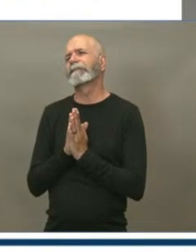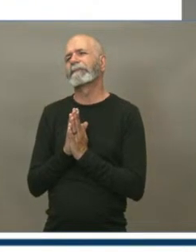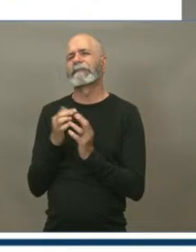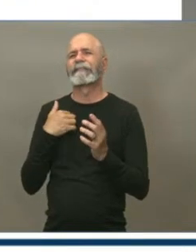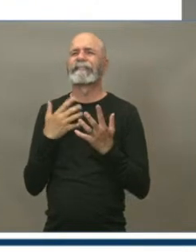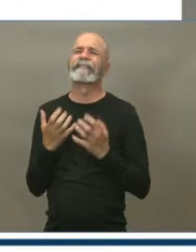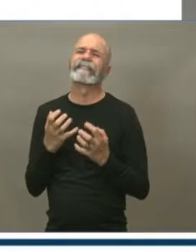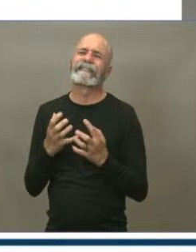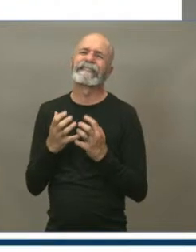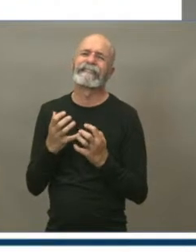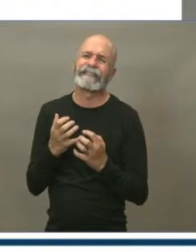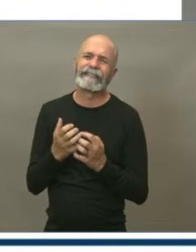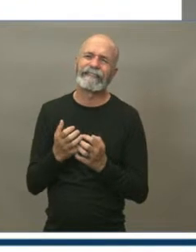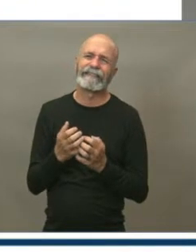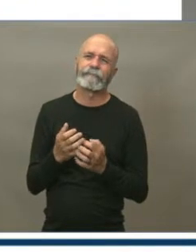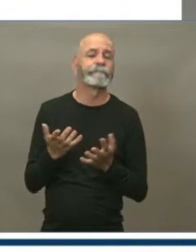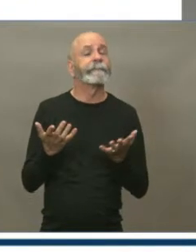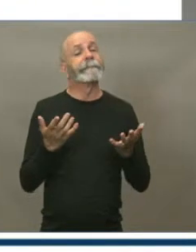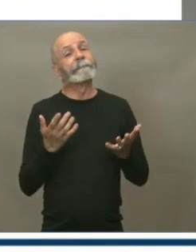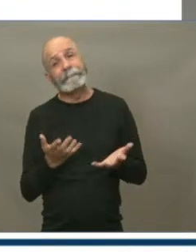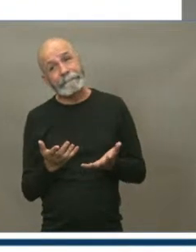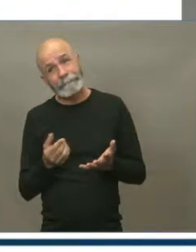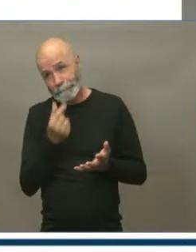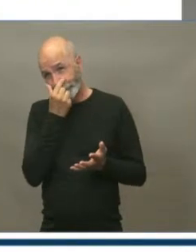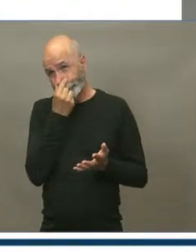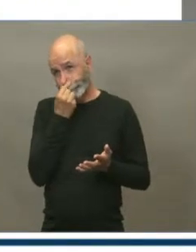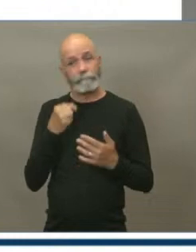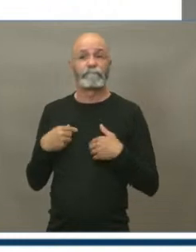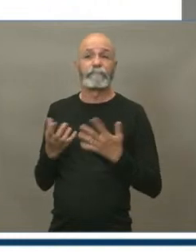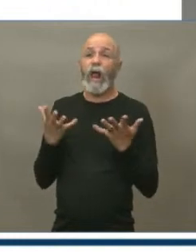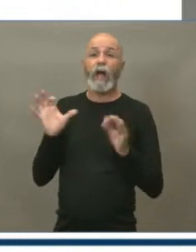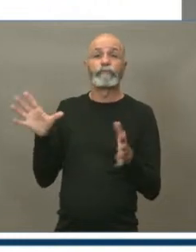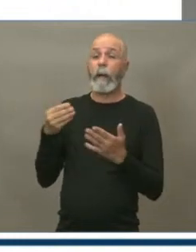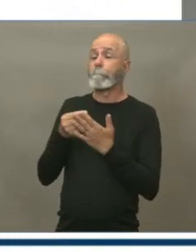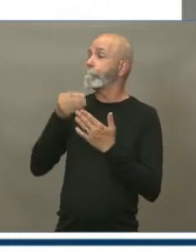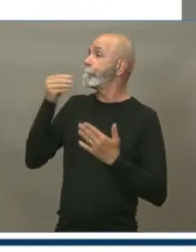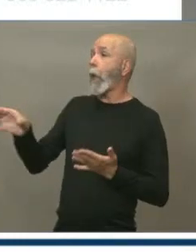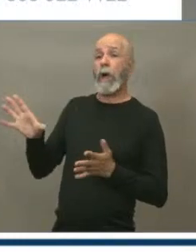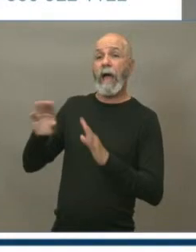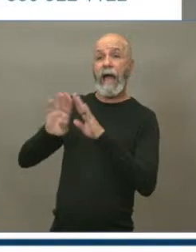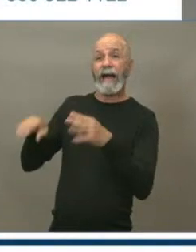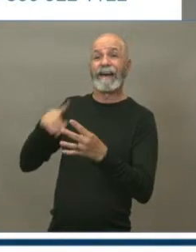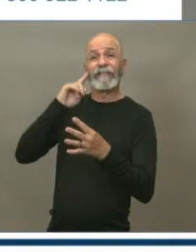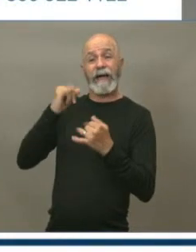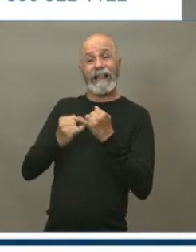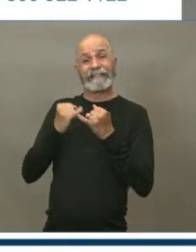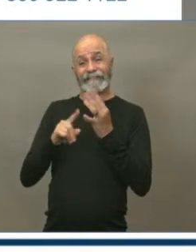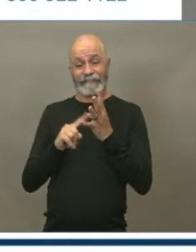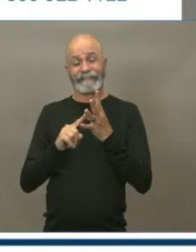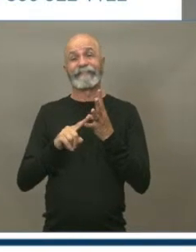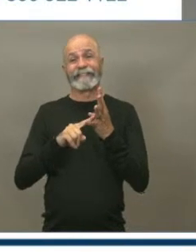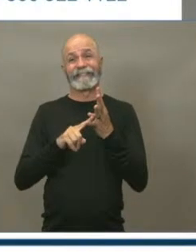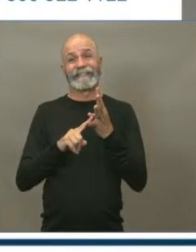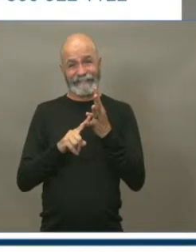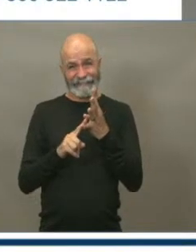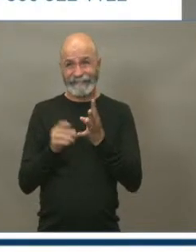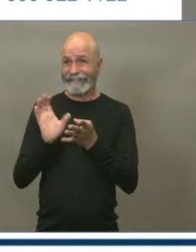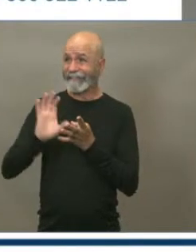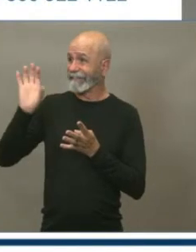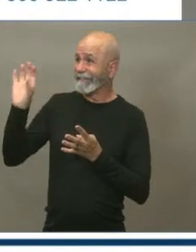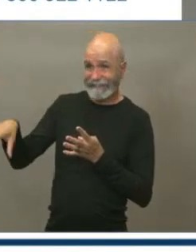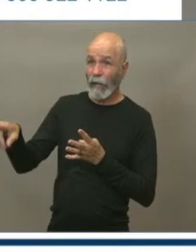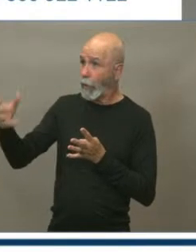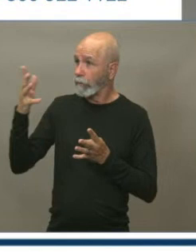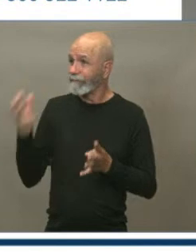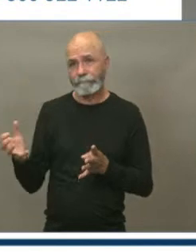who have perhaps a purchase that is that last week of May, is that do not apply at this point in time. We're not sure where we're going to end